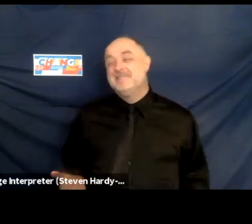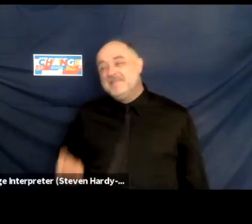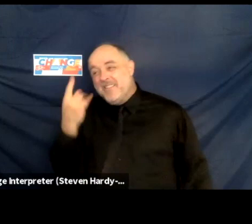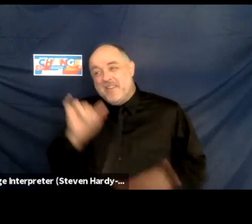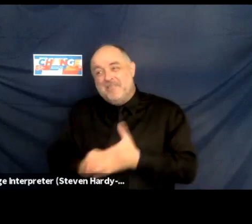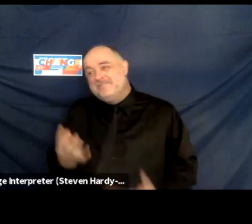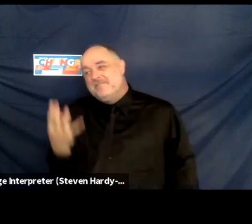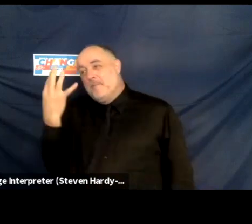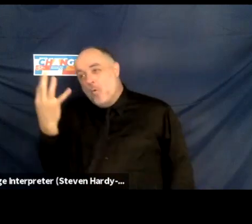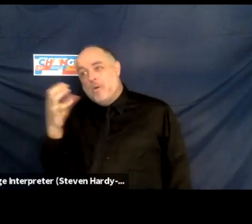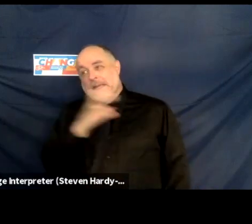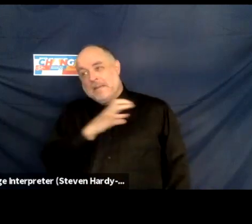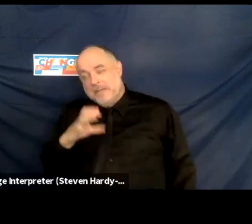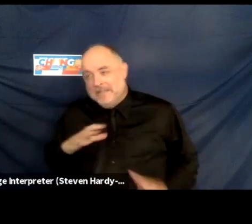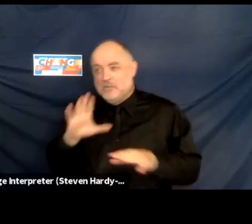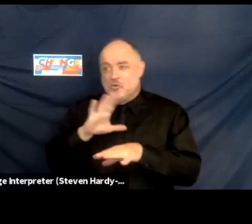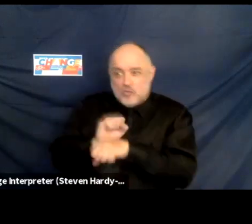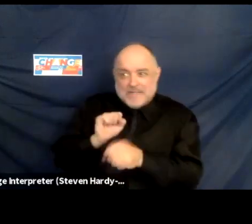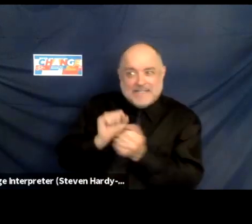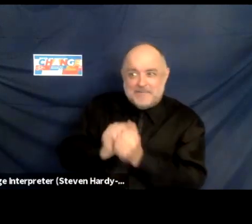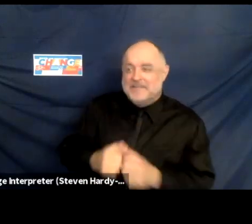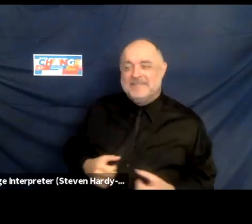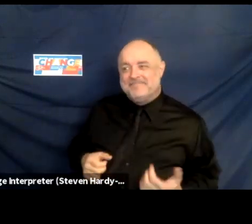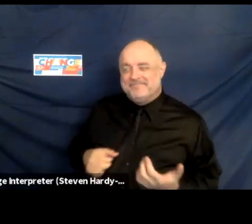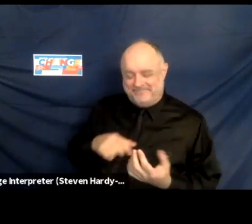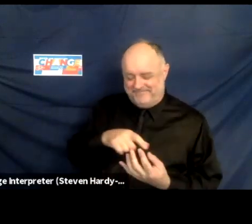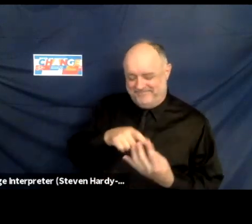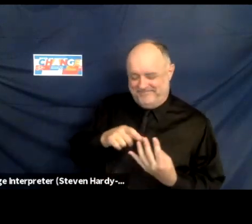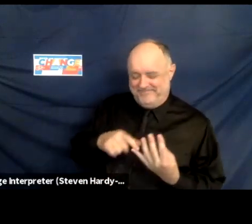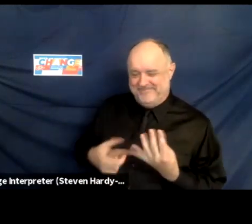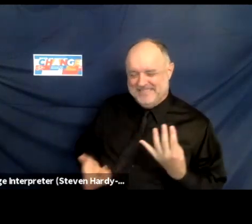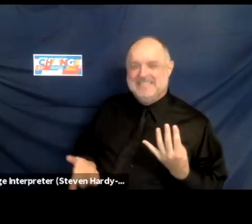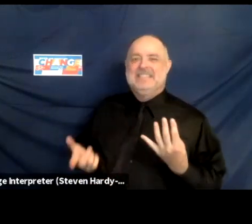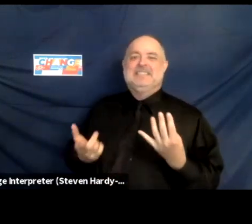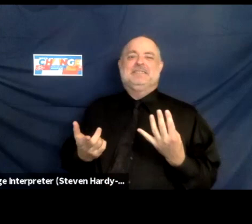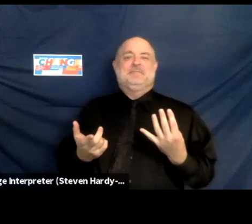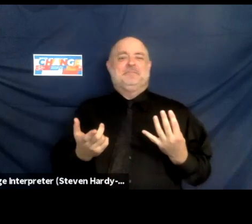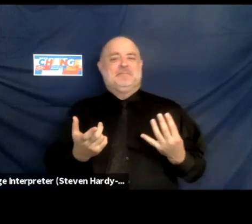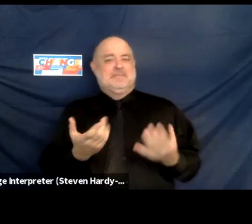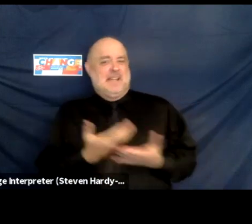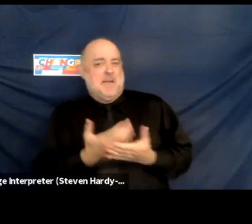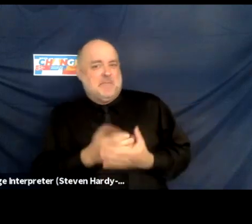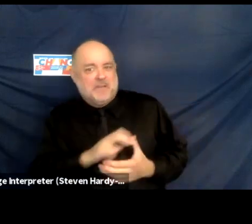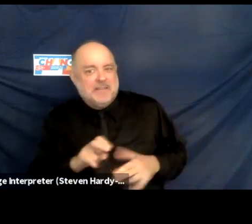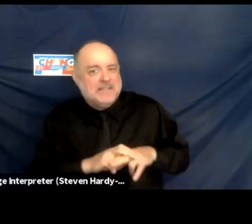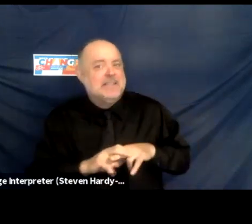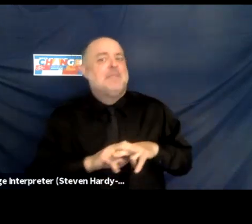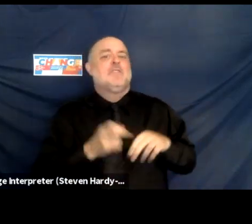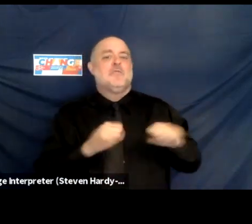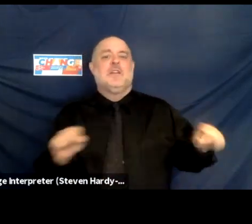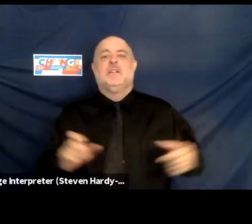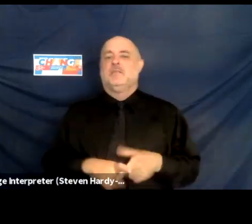We do roads, highways, bridges in my committee. The Commerce Committee does safety and rail. The Banking Committee does transit. Finance